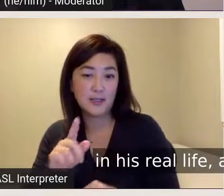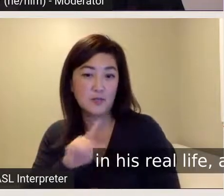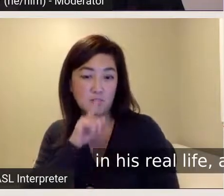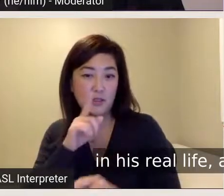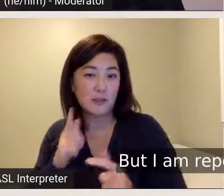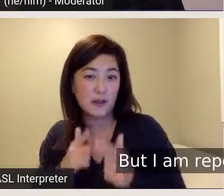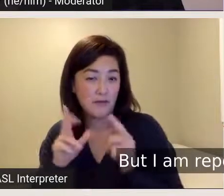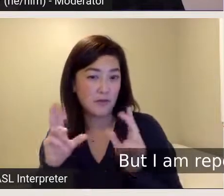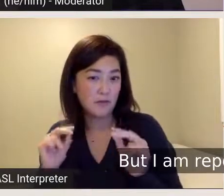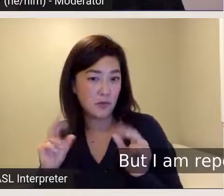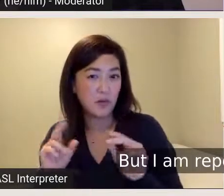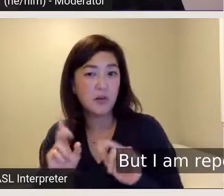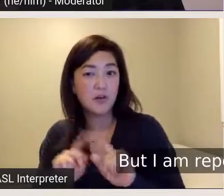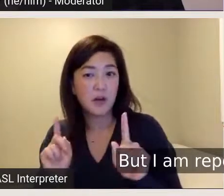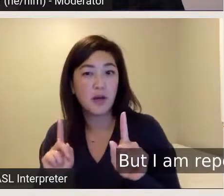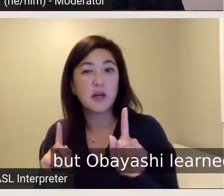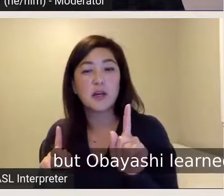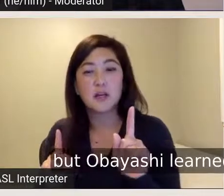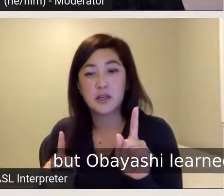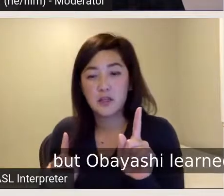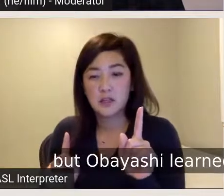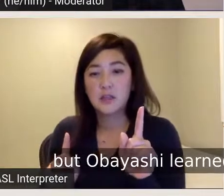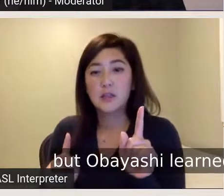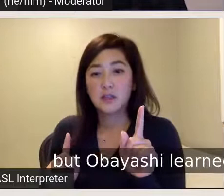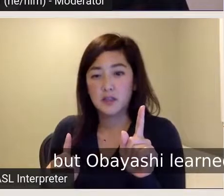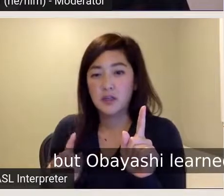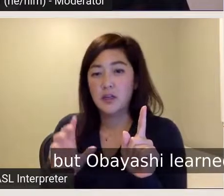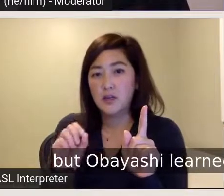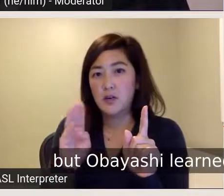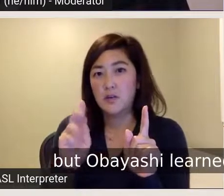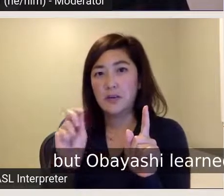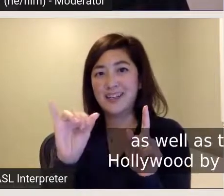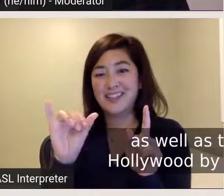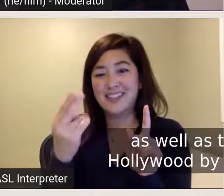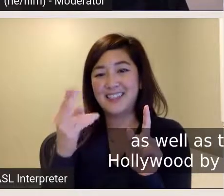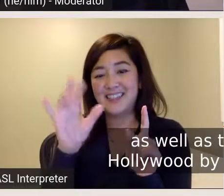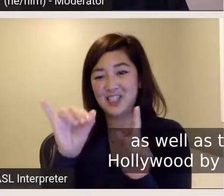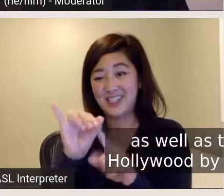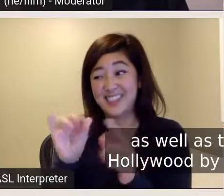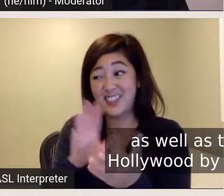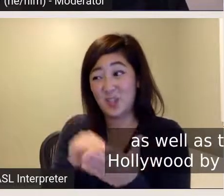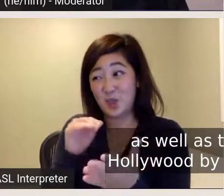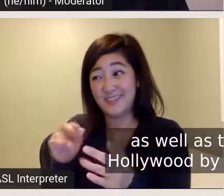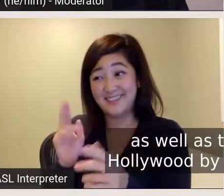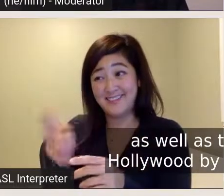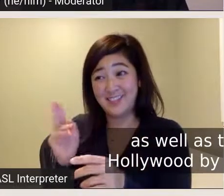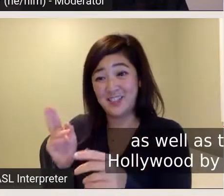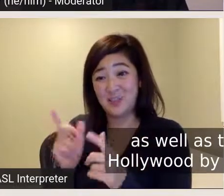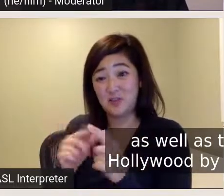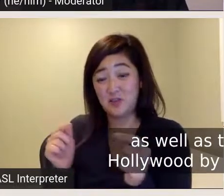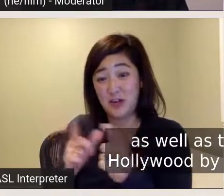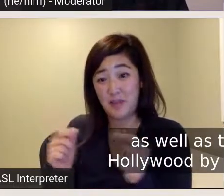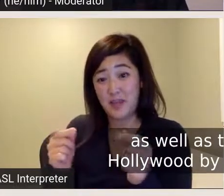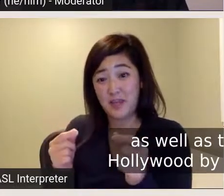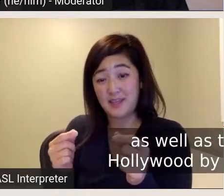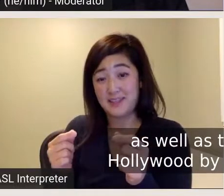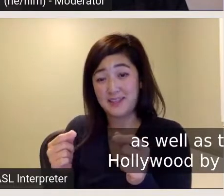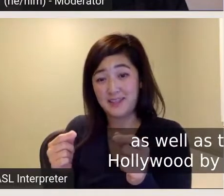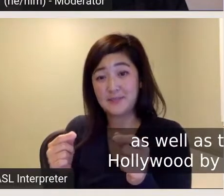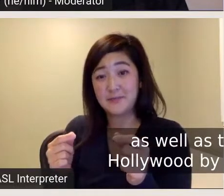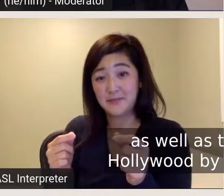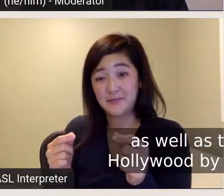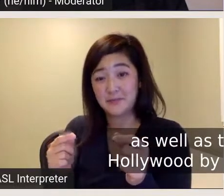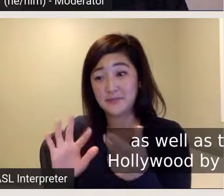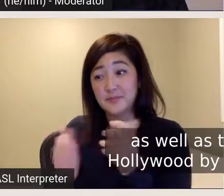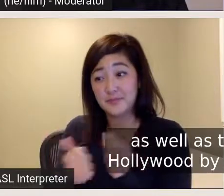him, I'm repeating myself, but Obayashi learned the history of Japan as well as the history of Hollywood by way